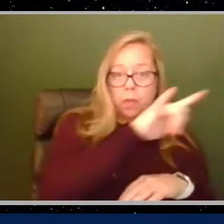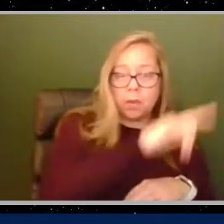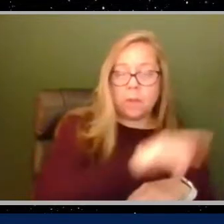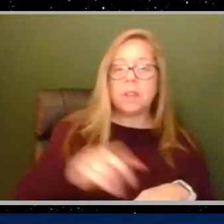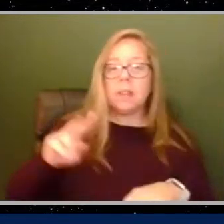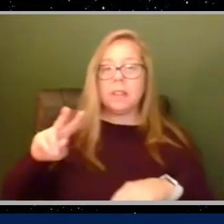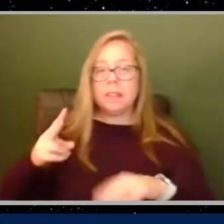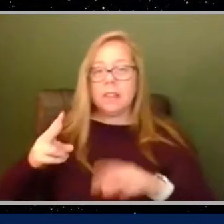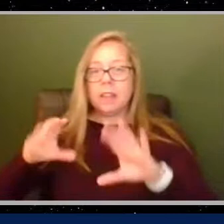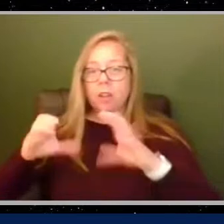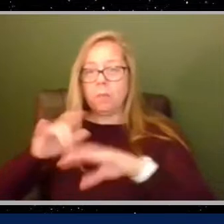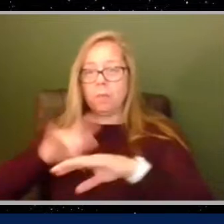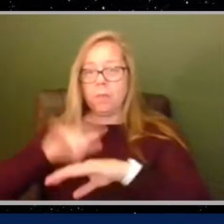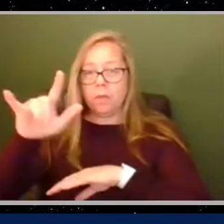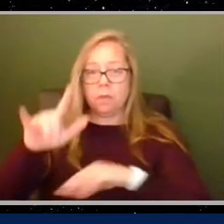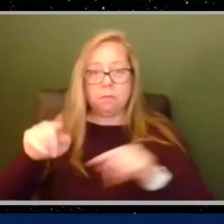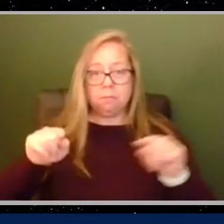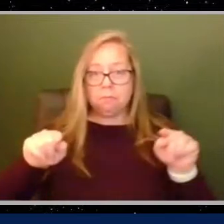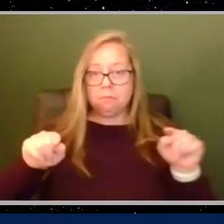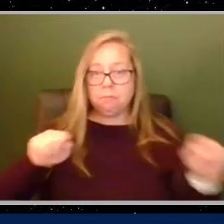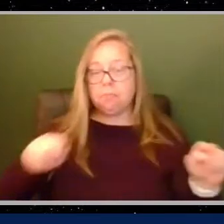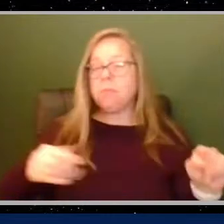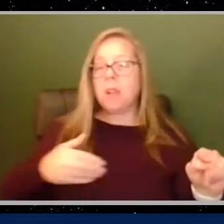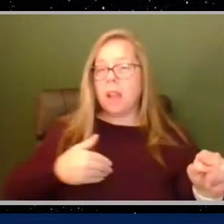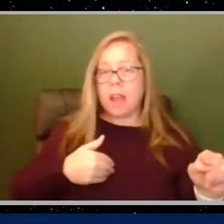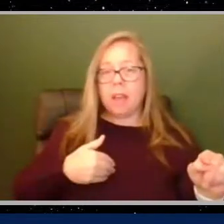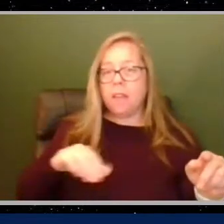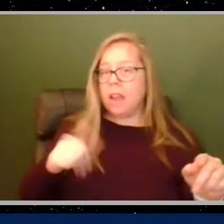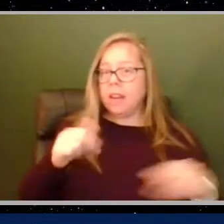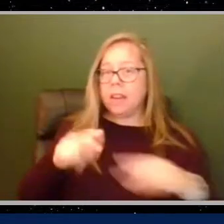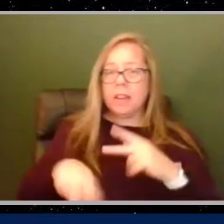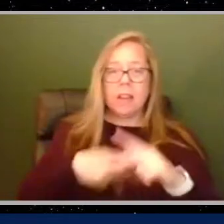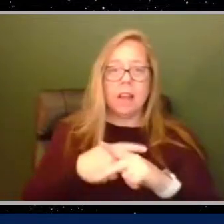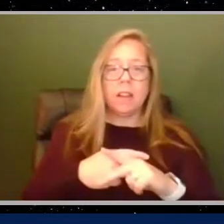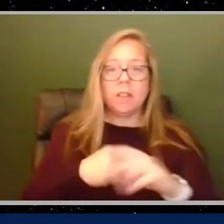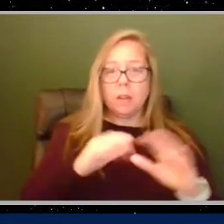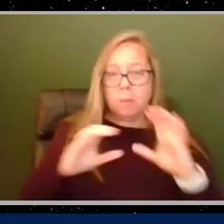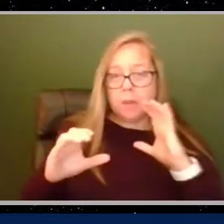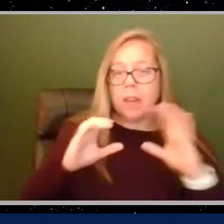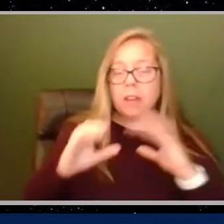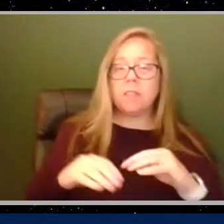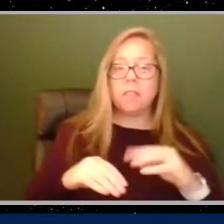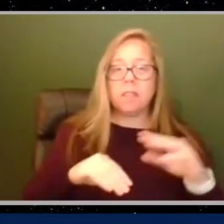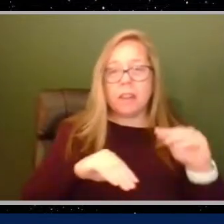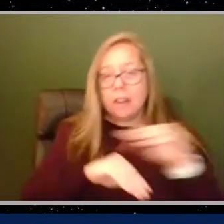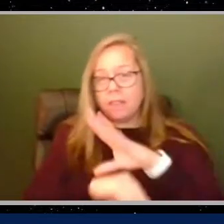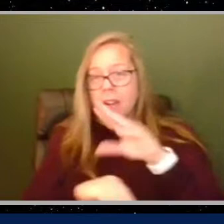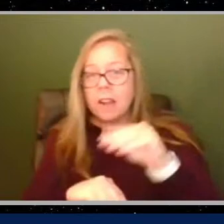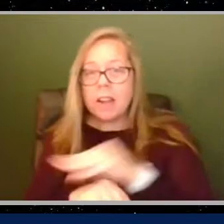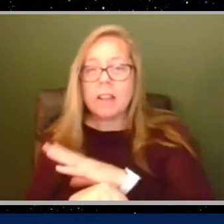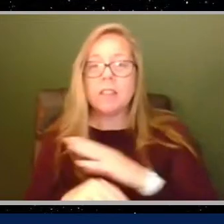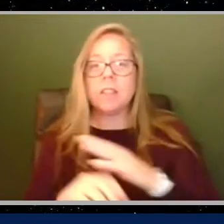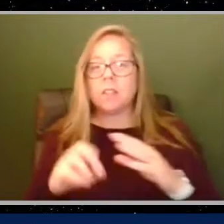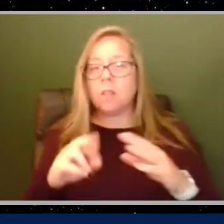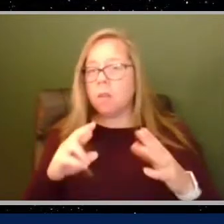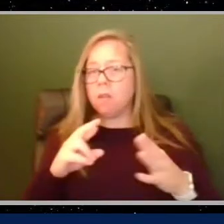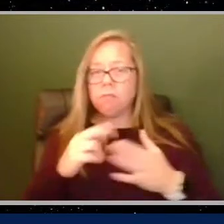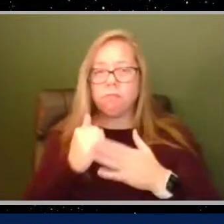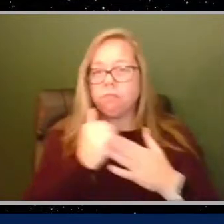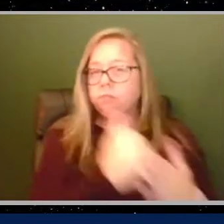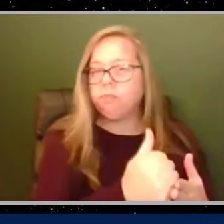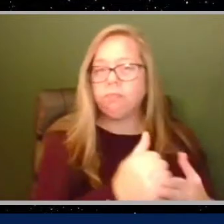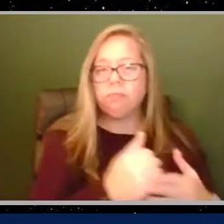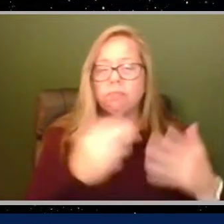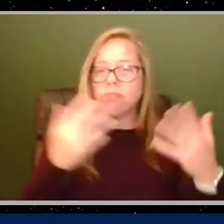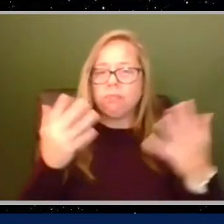guys serving as advisors in any capacity, or kind of just there for some feedback if the new crew members have